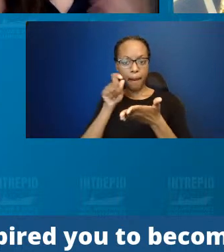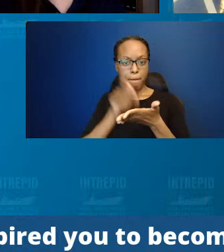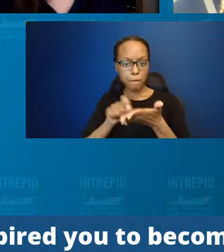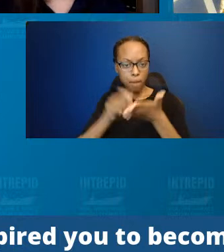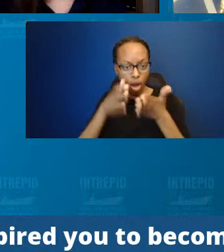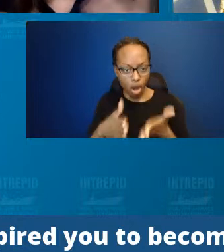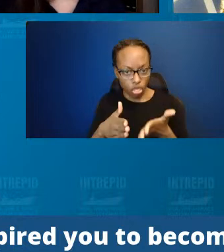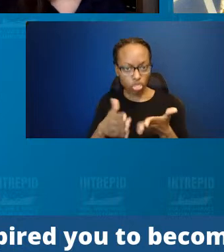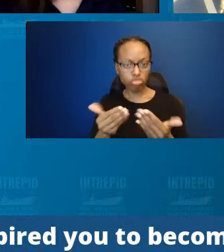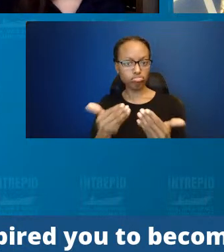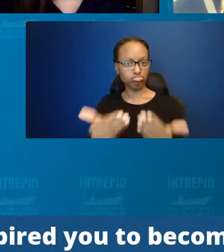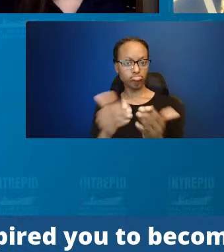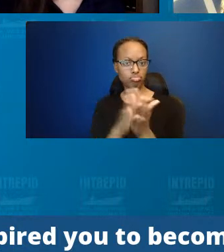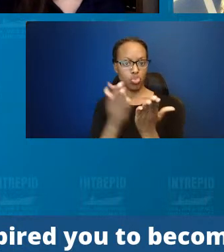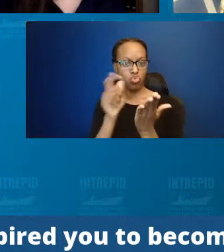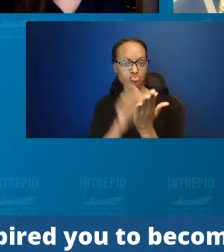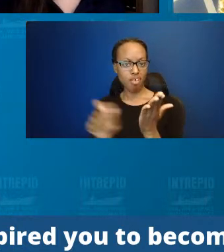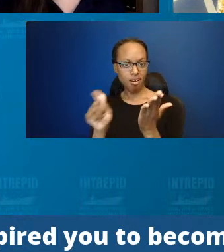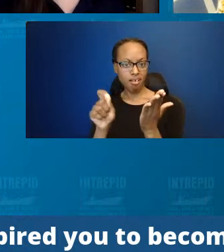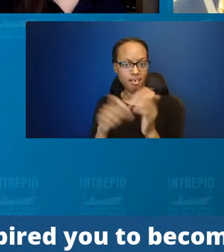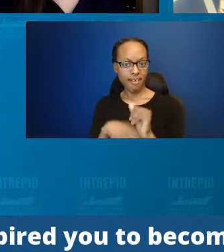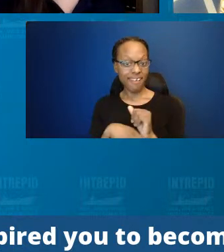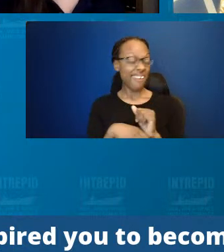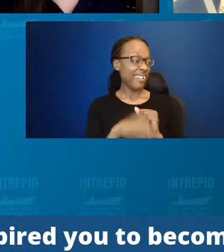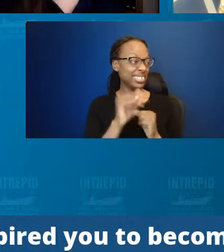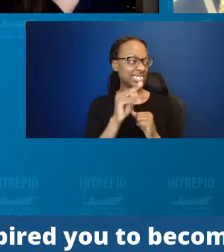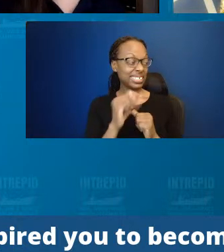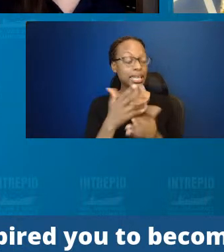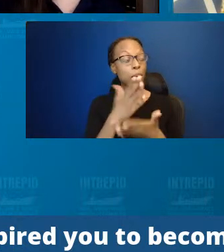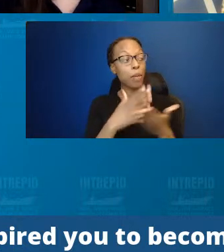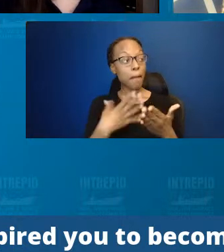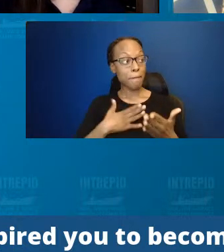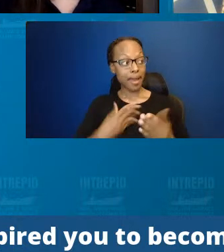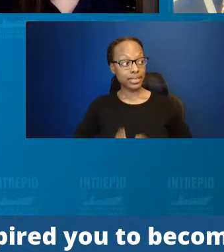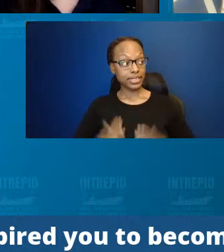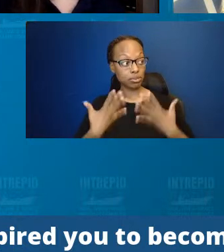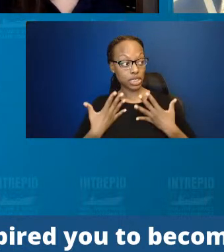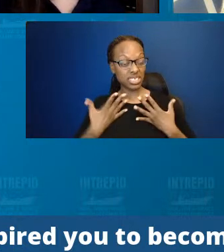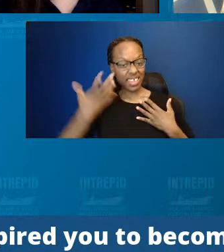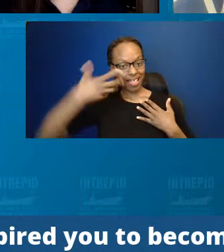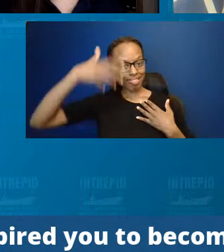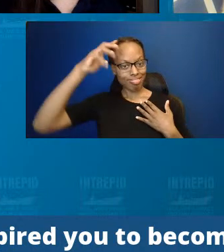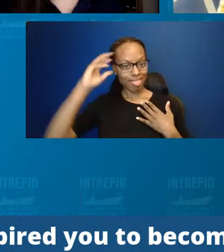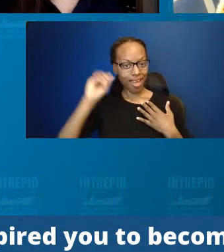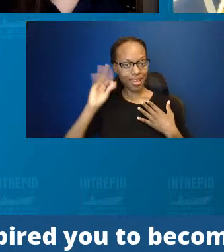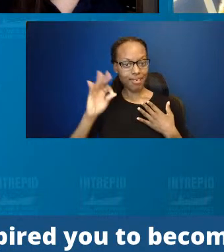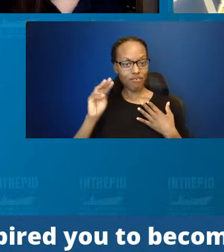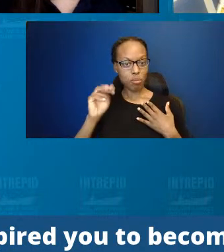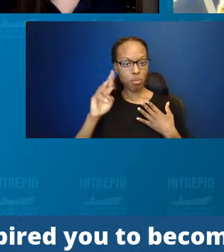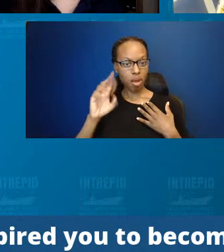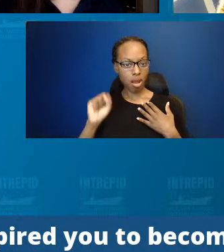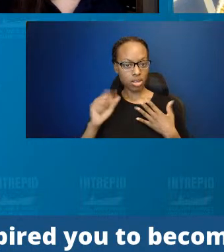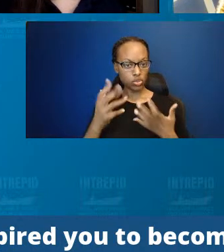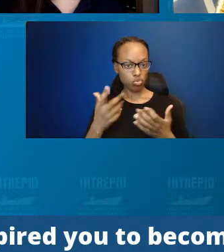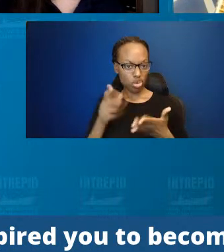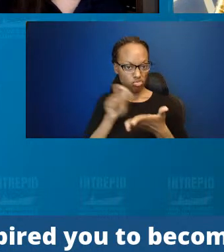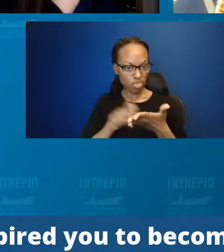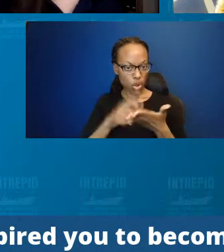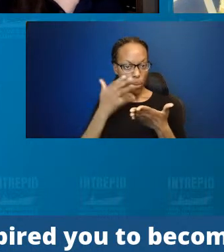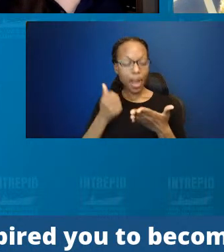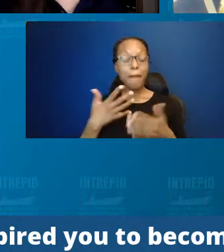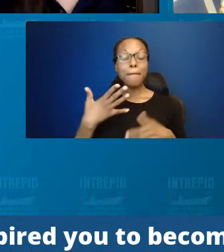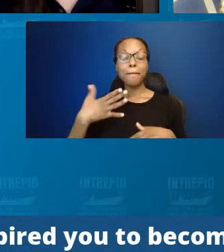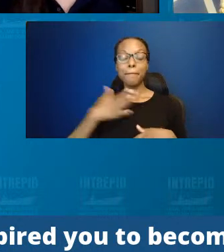Well, and I guess it's for all of you. Yeah, I think part of what inspired me to write The Line of Mars was that my dad was a Navy